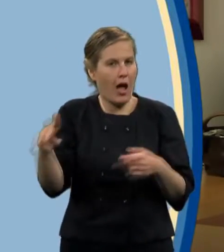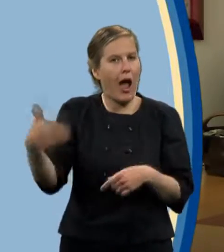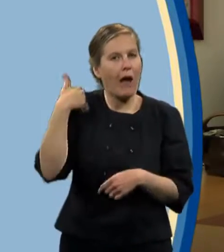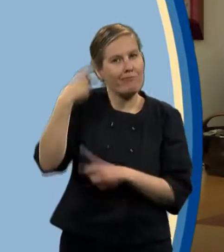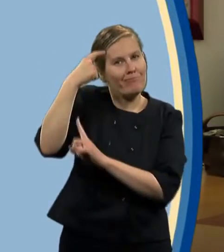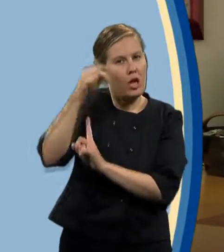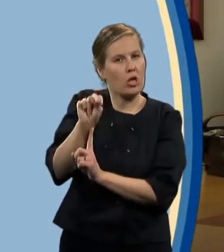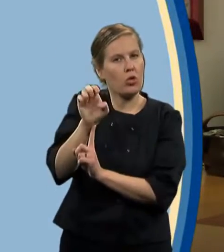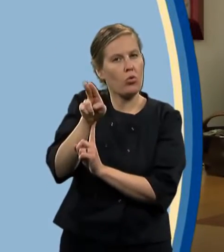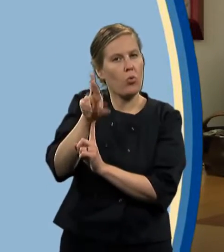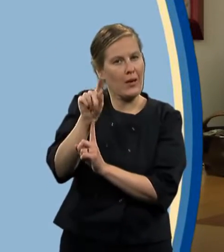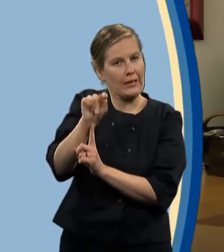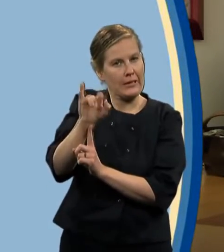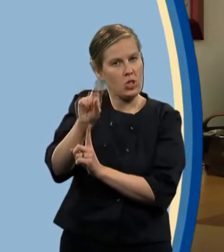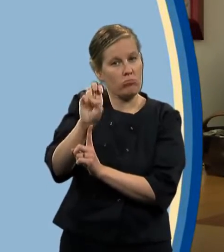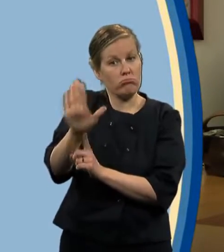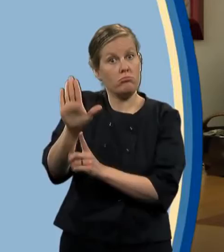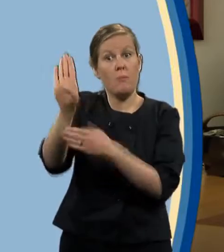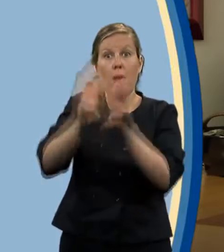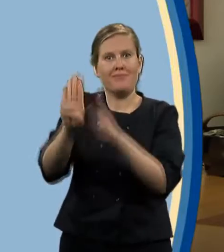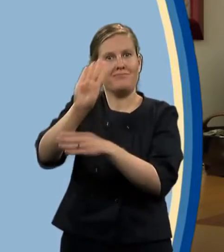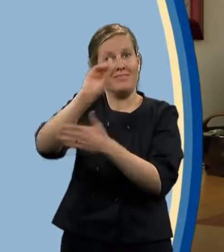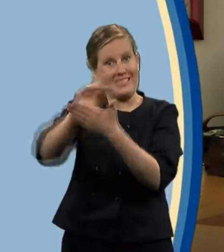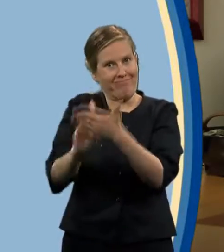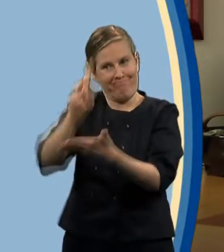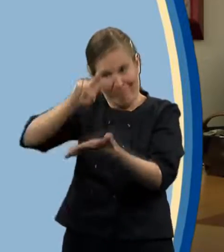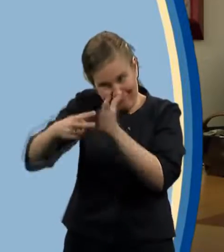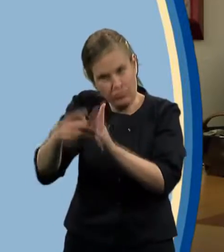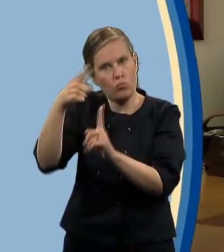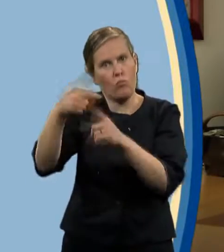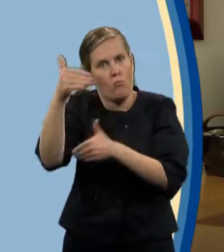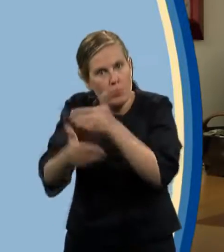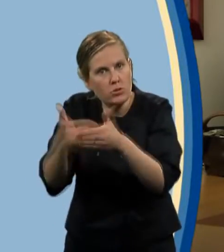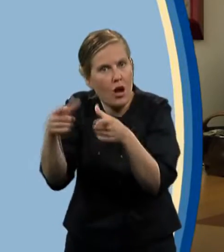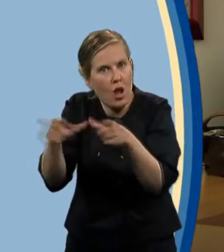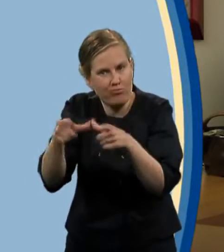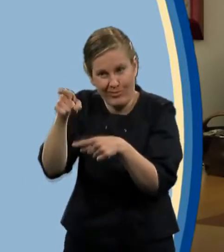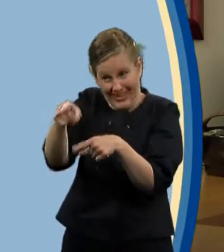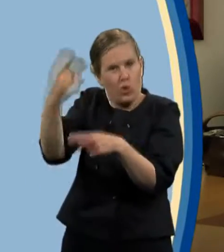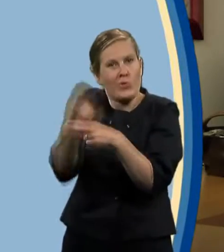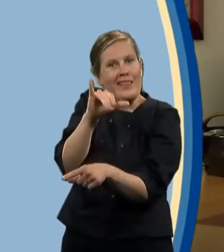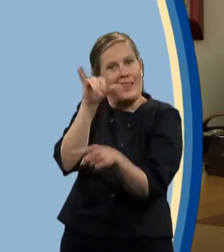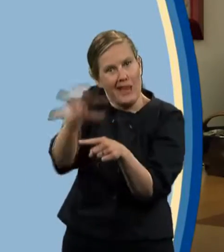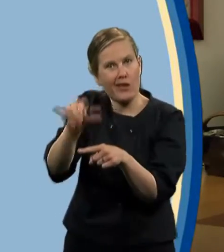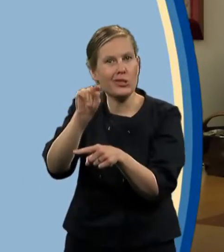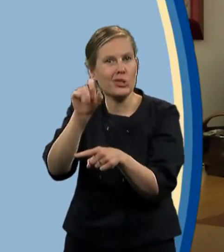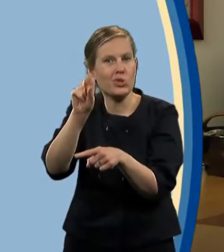neural tissue that's been biologically endowed for processing language and grabs it and sets it up